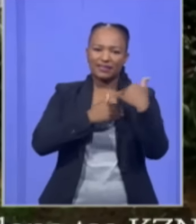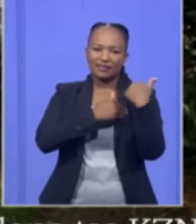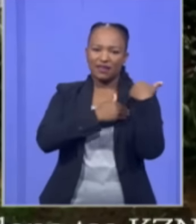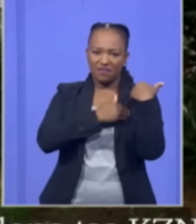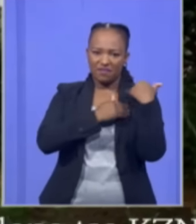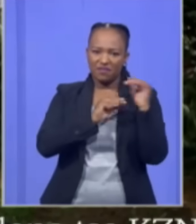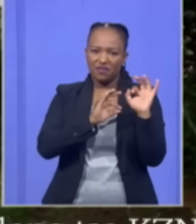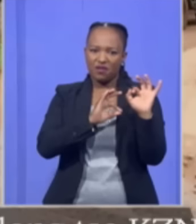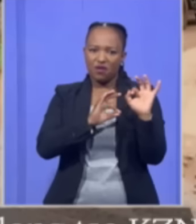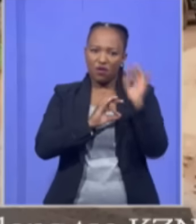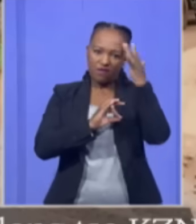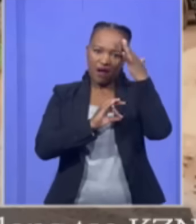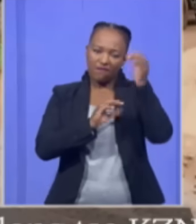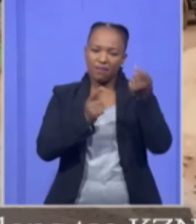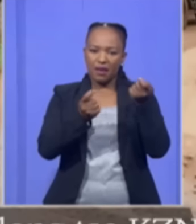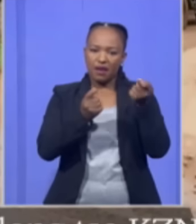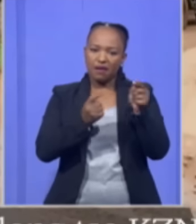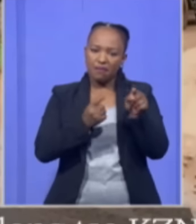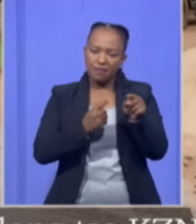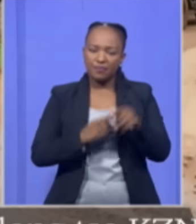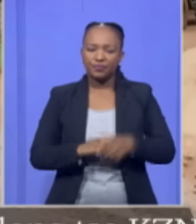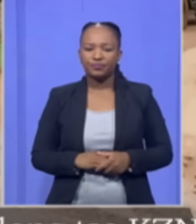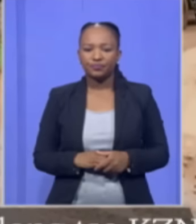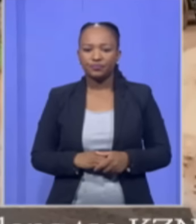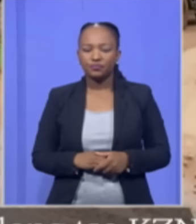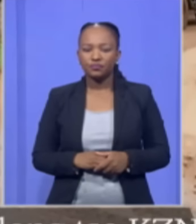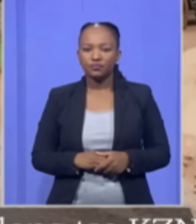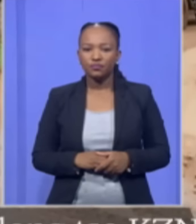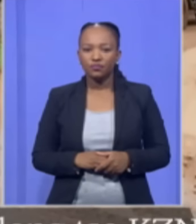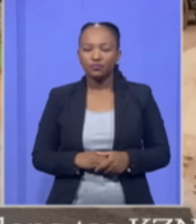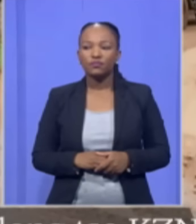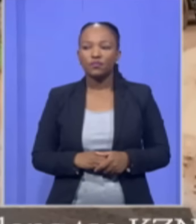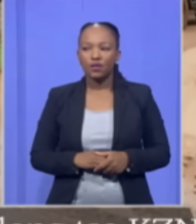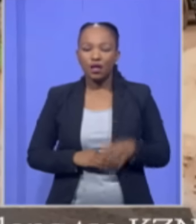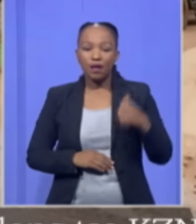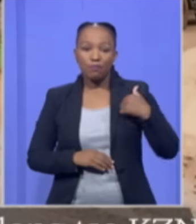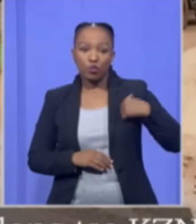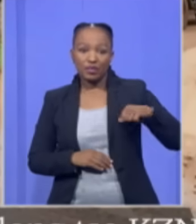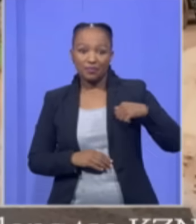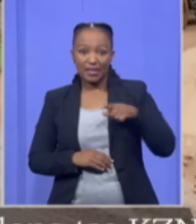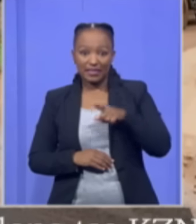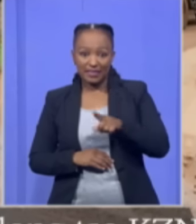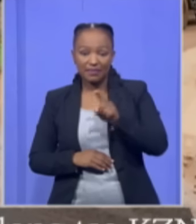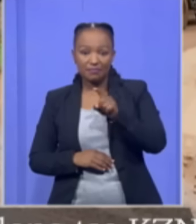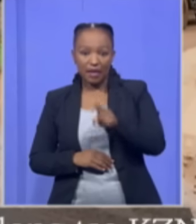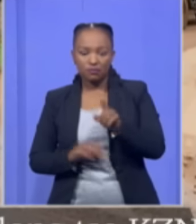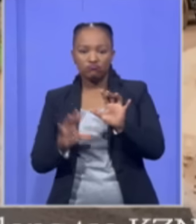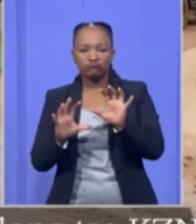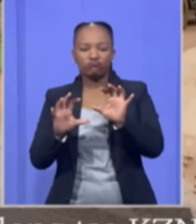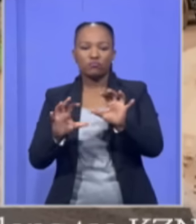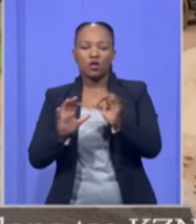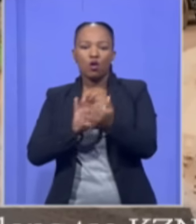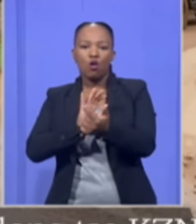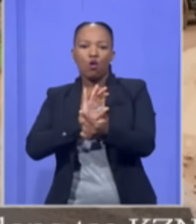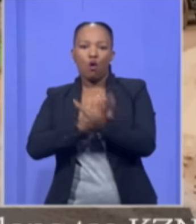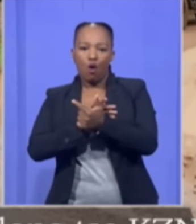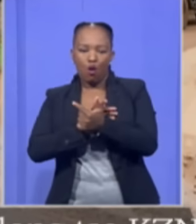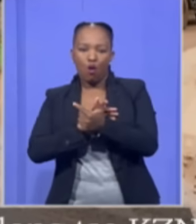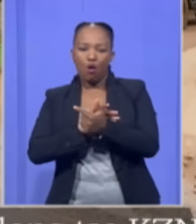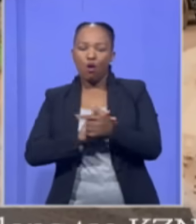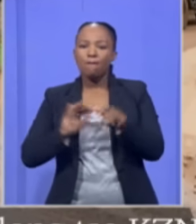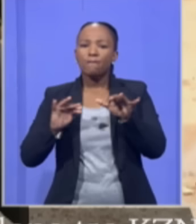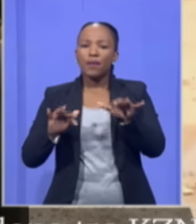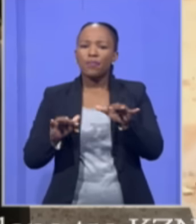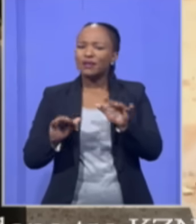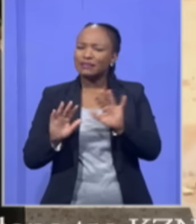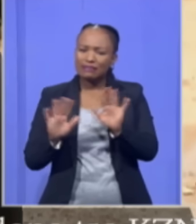tlasa taolo ya mmuso. There's a need for the municipality to enforce the bylaws so that people do not build houses in